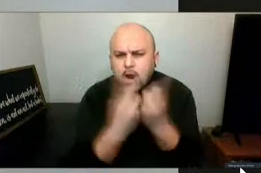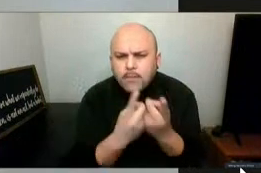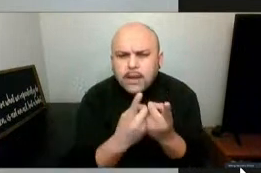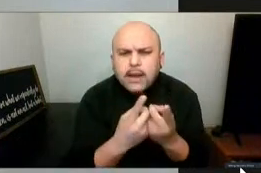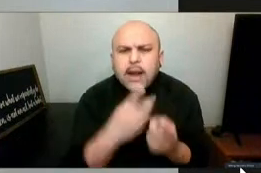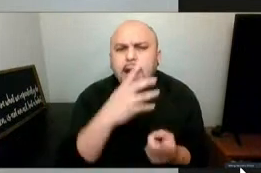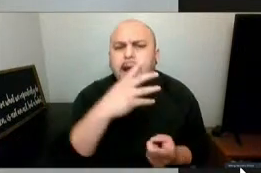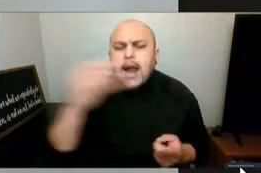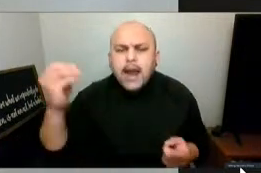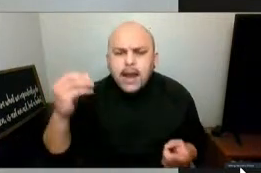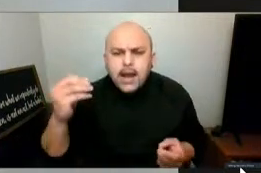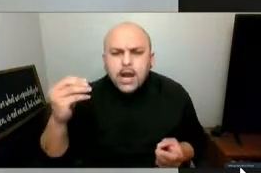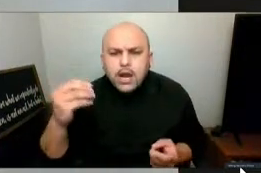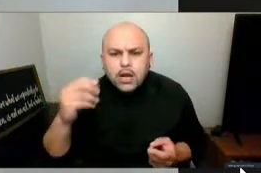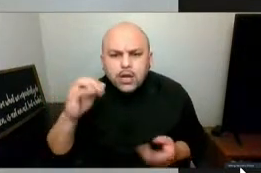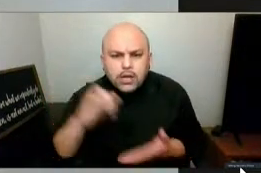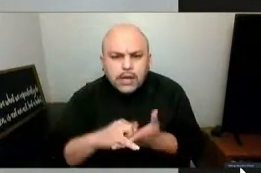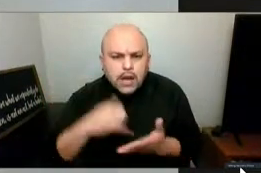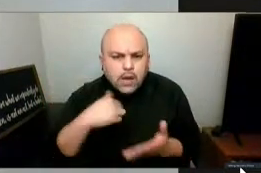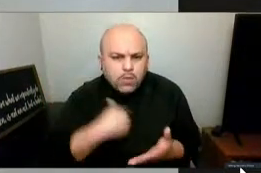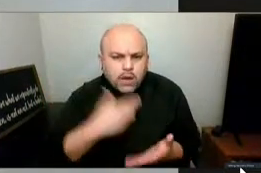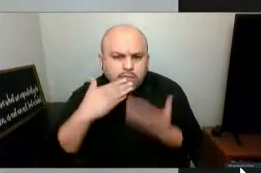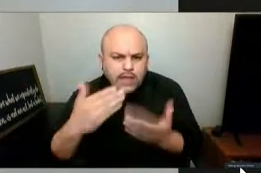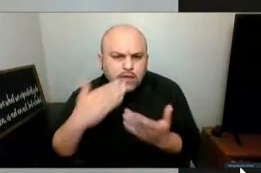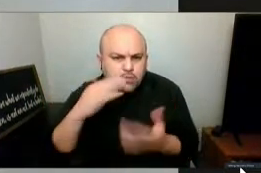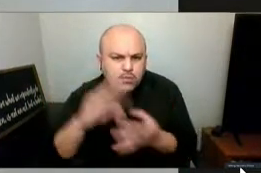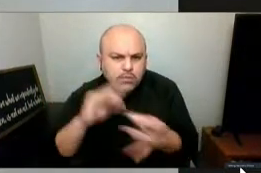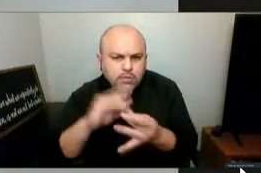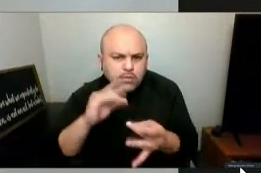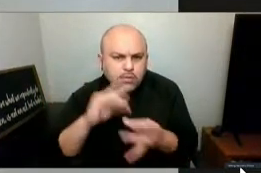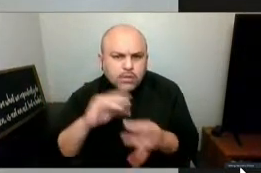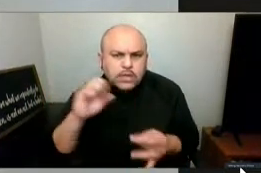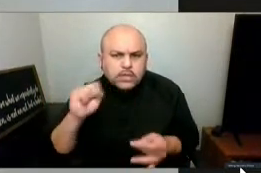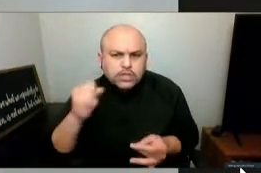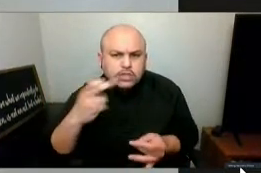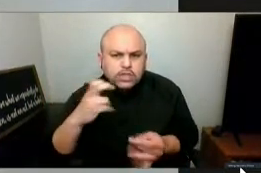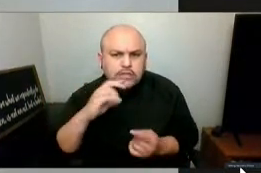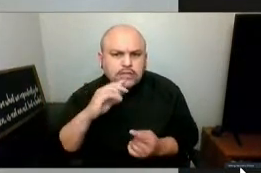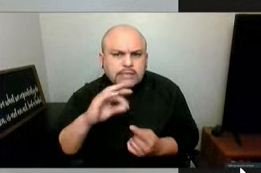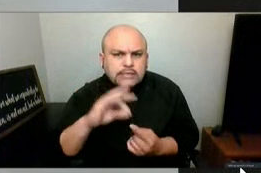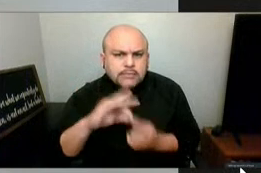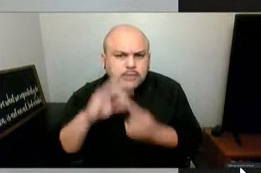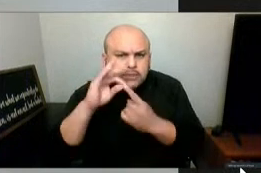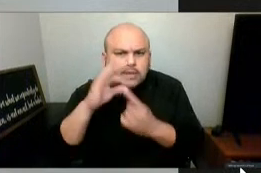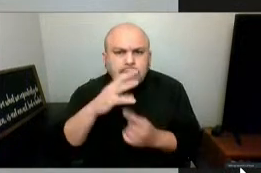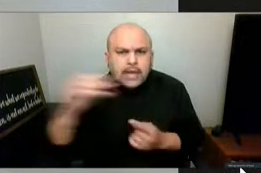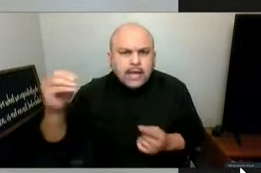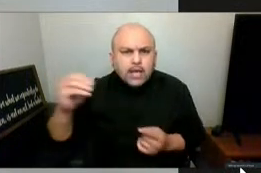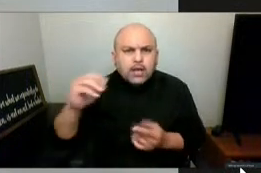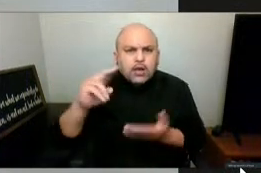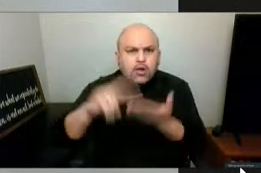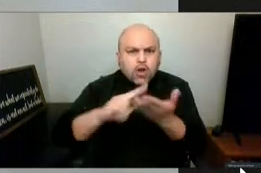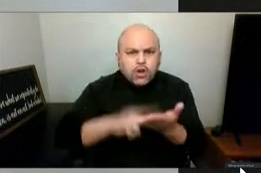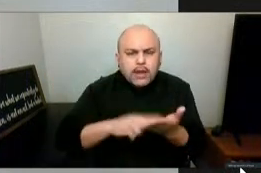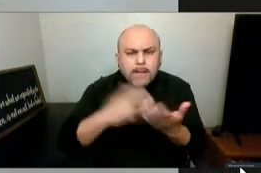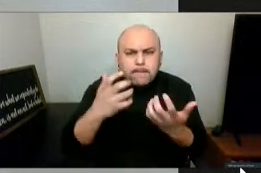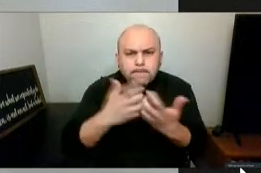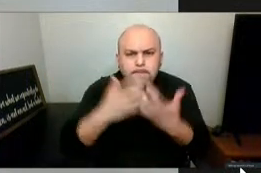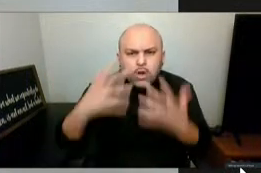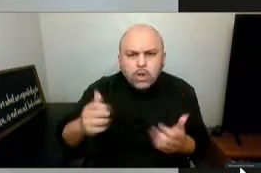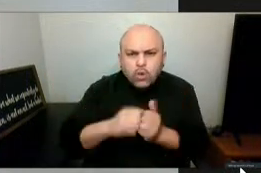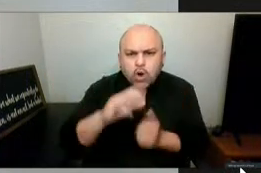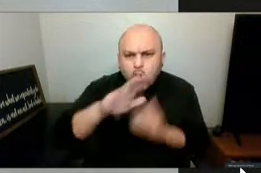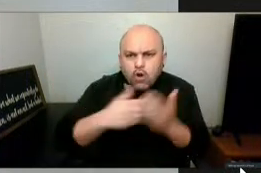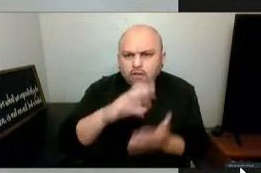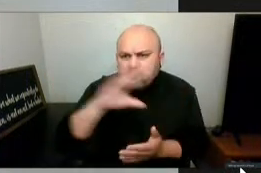public health peers, including disease and specialists and contact tracers, partners in all 50 states and territories. We